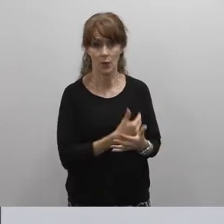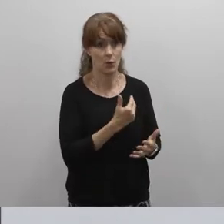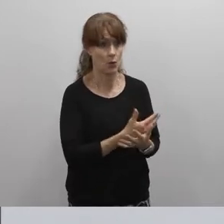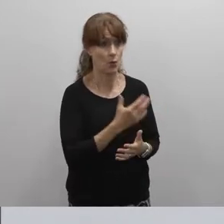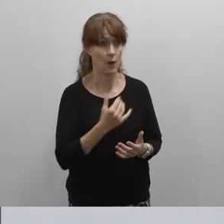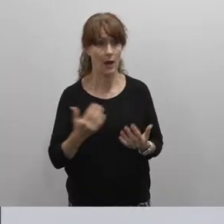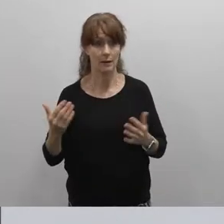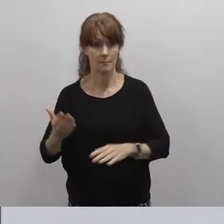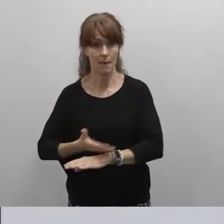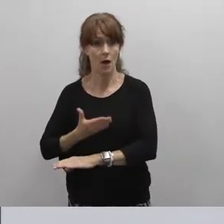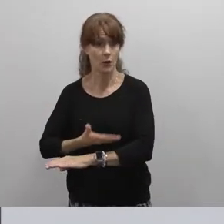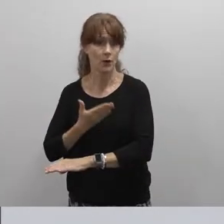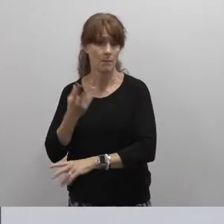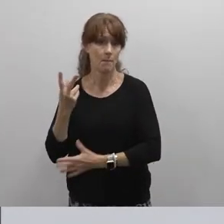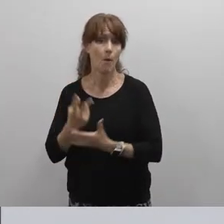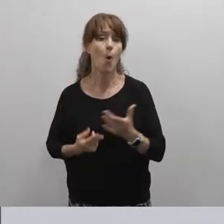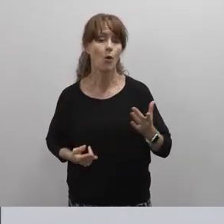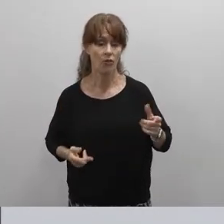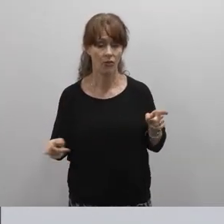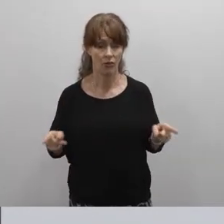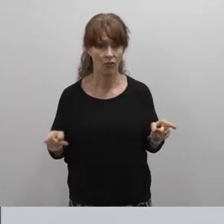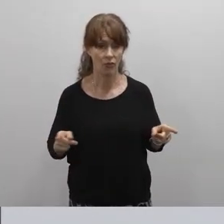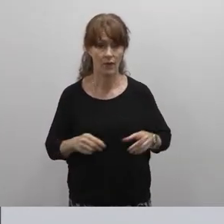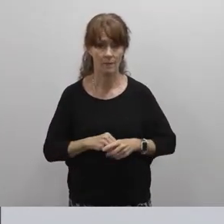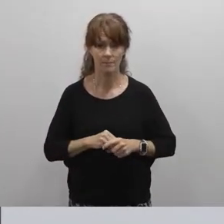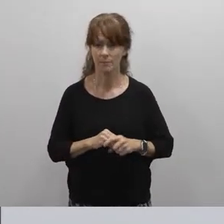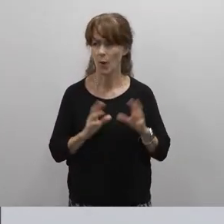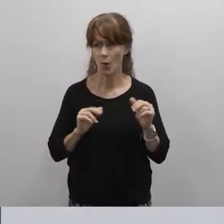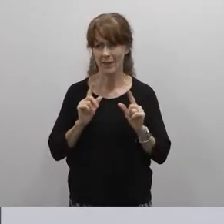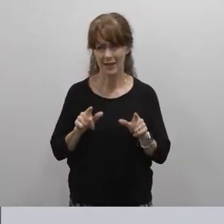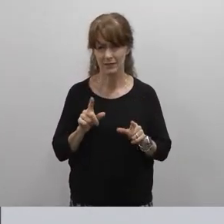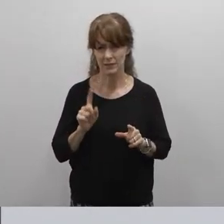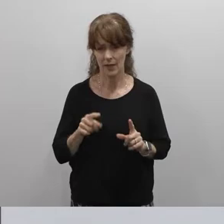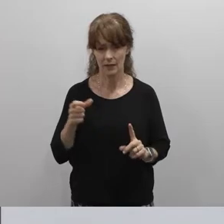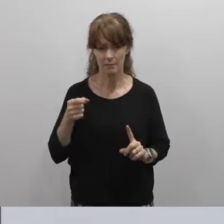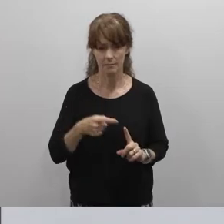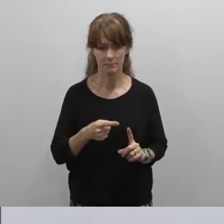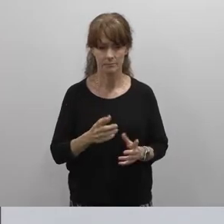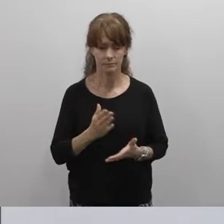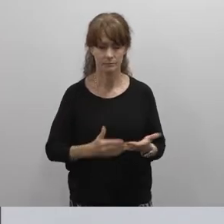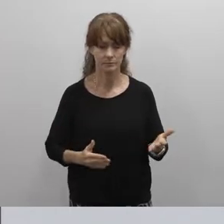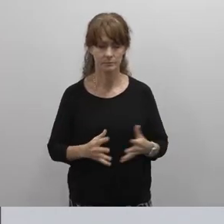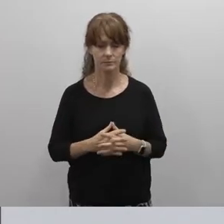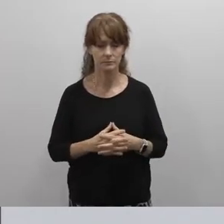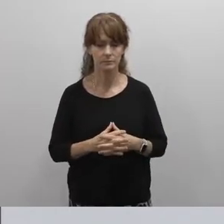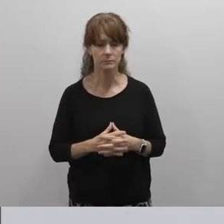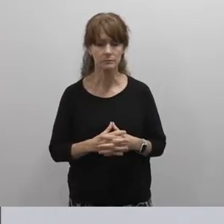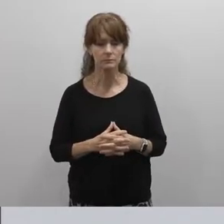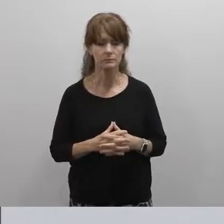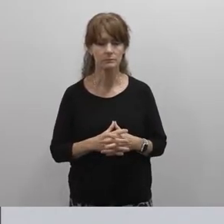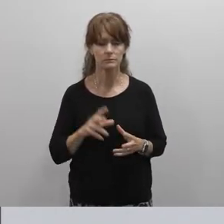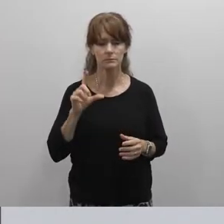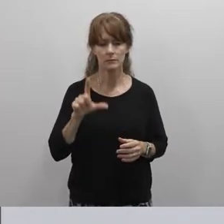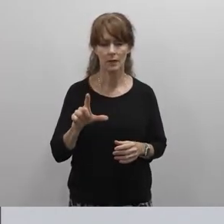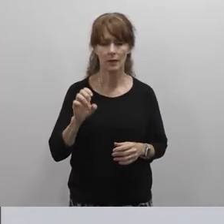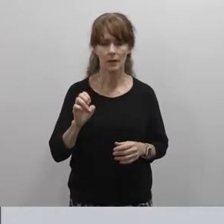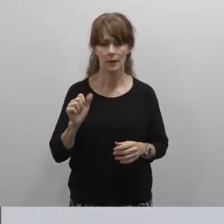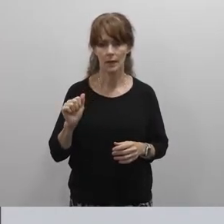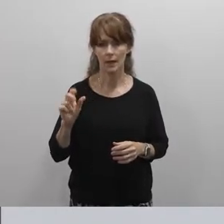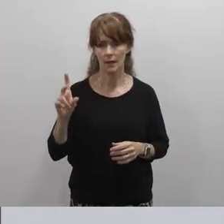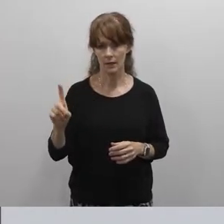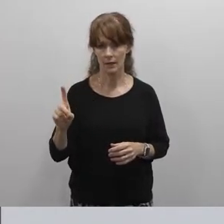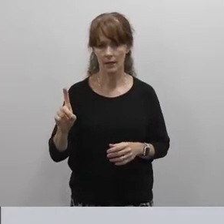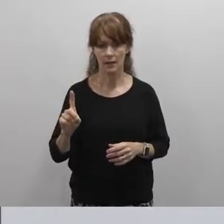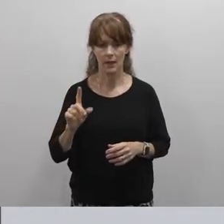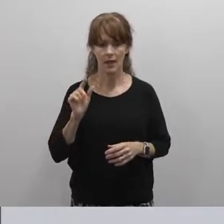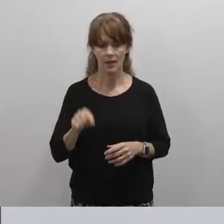and modernization side of the house as well. So I hope that answered that particular part. In terms of LEED, that's actually